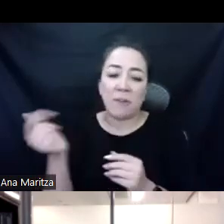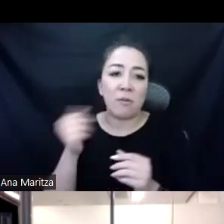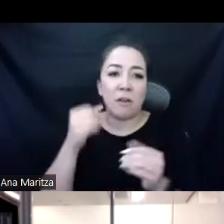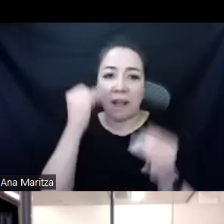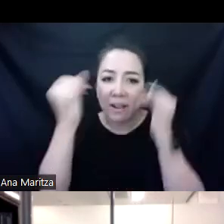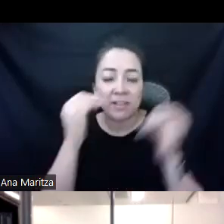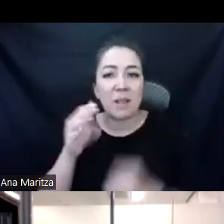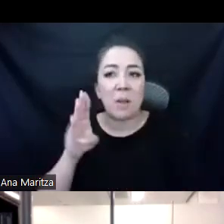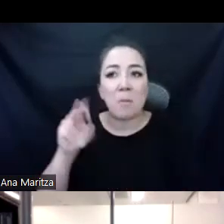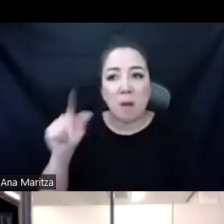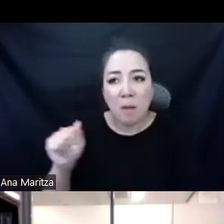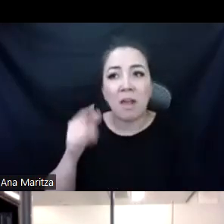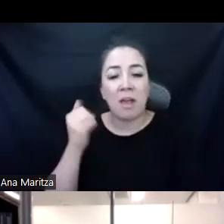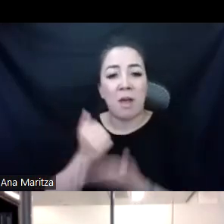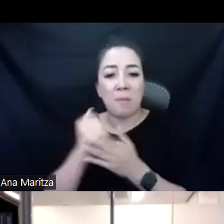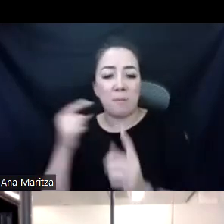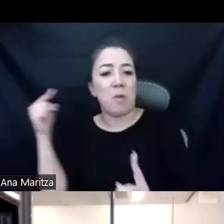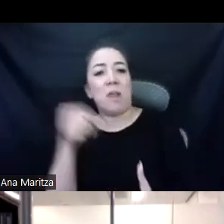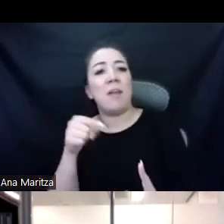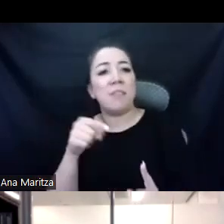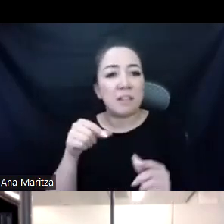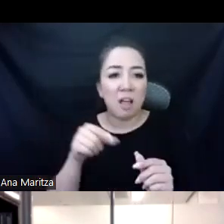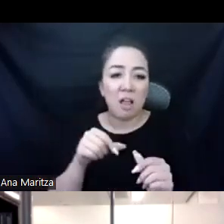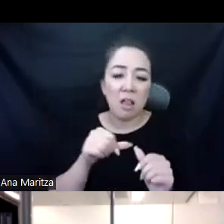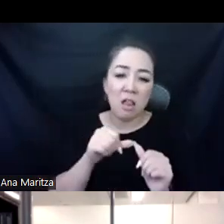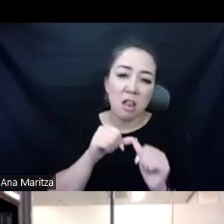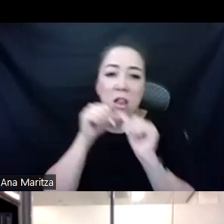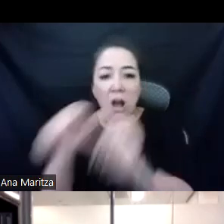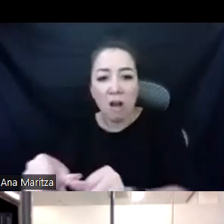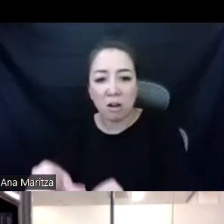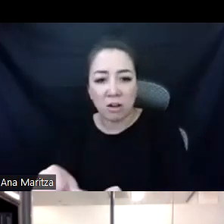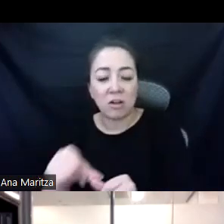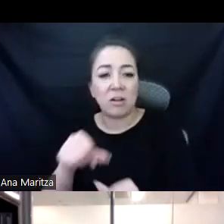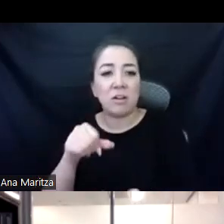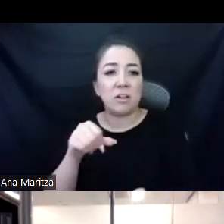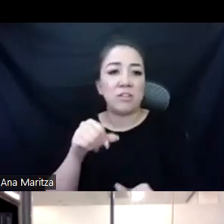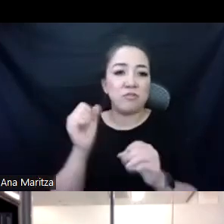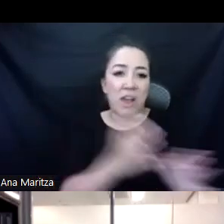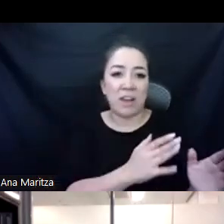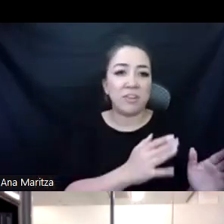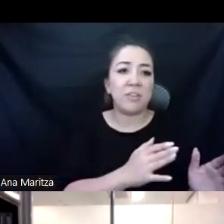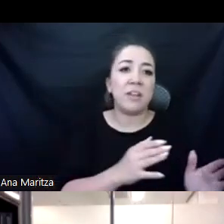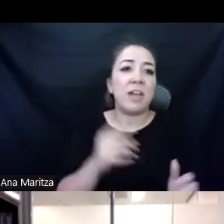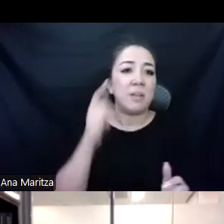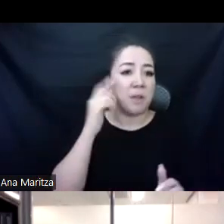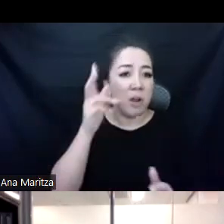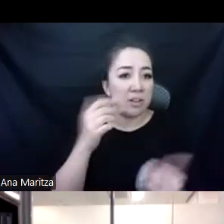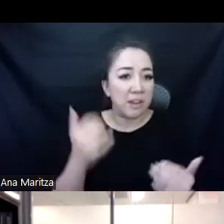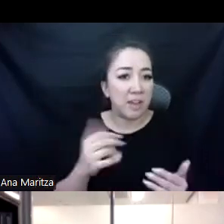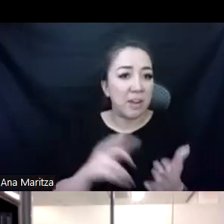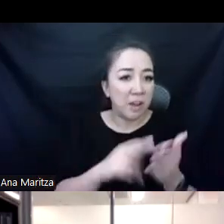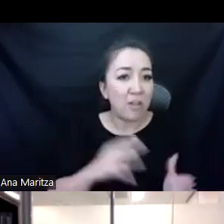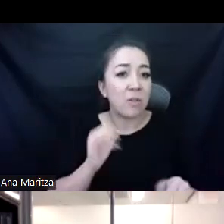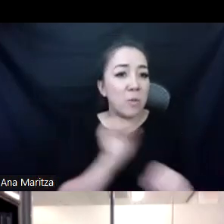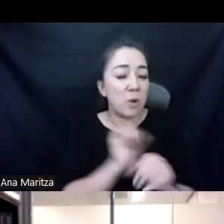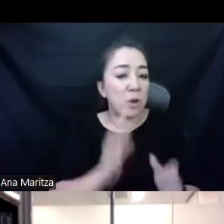Barbara, I think, helped point out, that's a longer term strategy. I think we heard today that there's a contractor that's already working